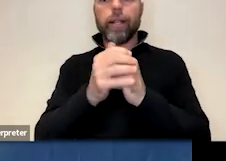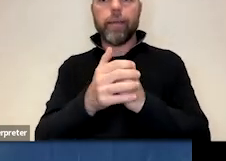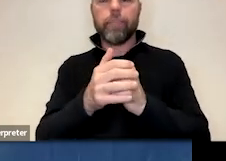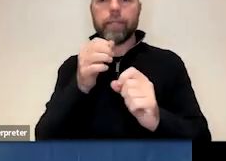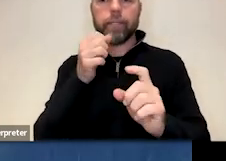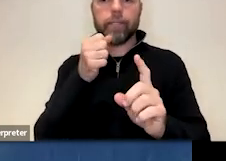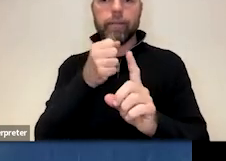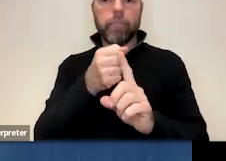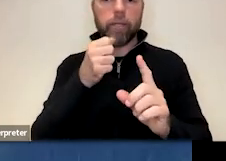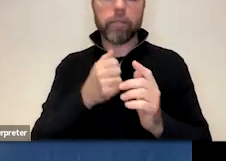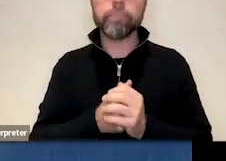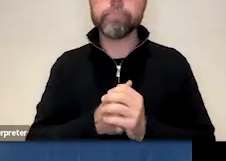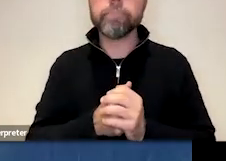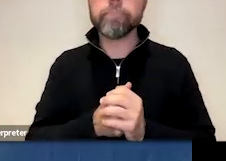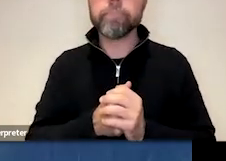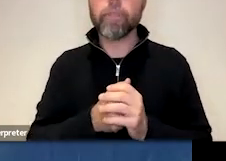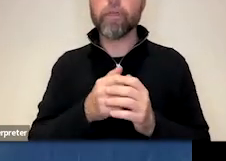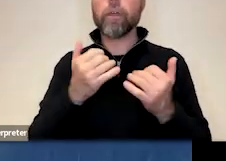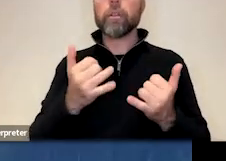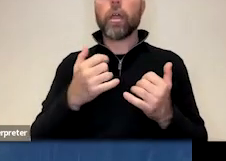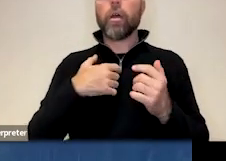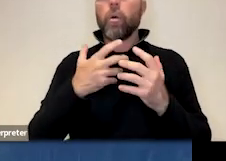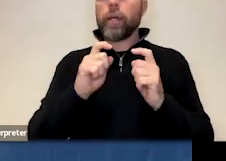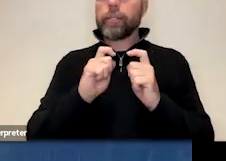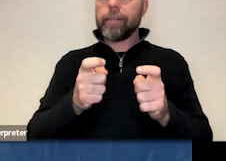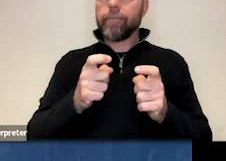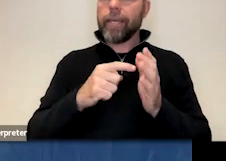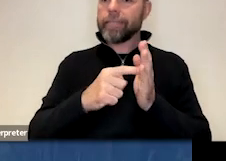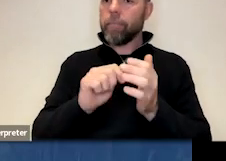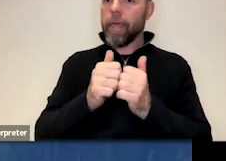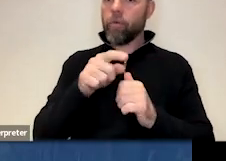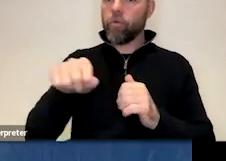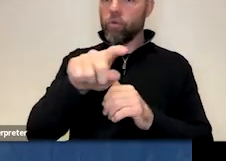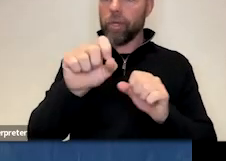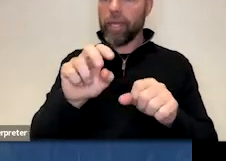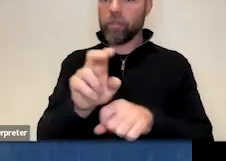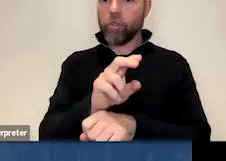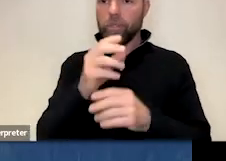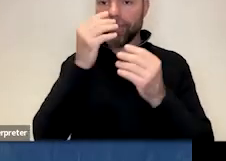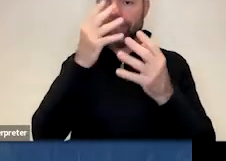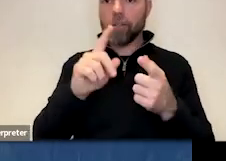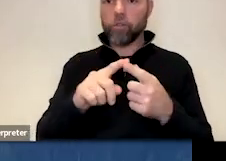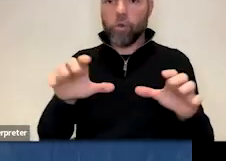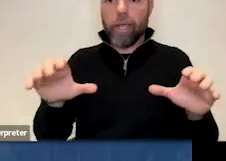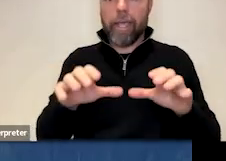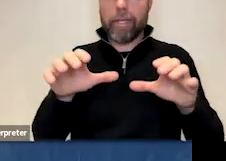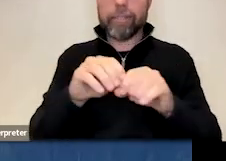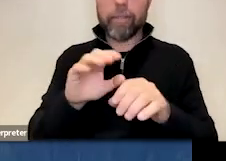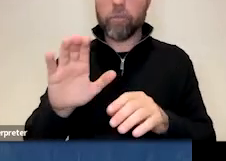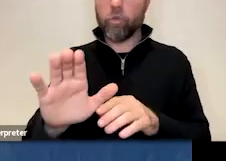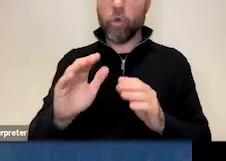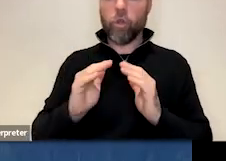So finally, I want to give you an example of how you can use data to spur action within your community or